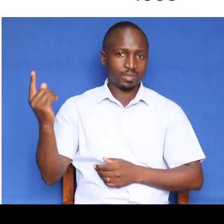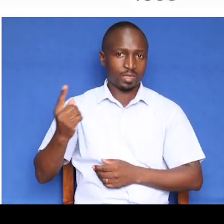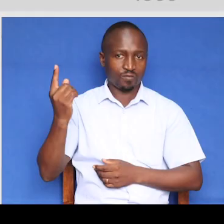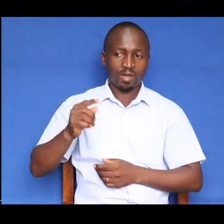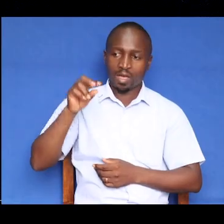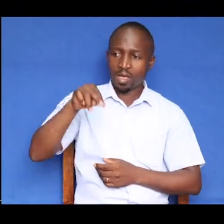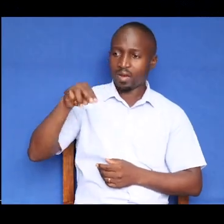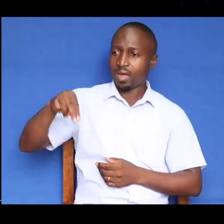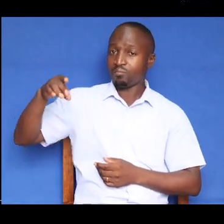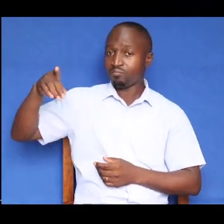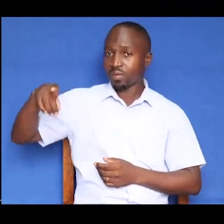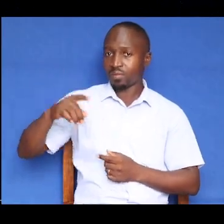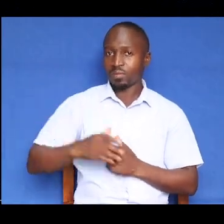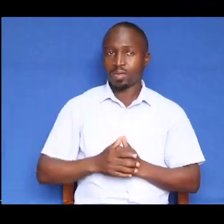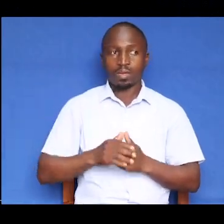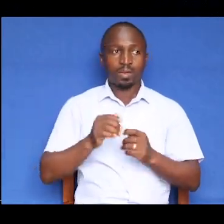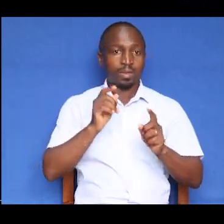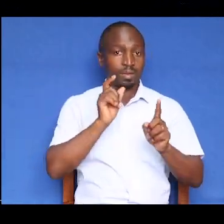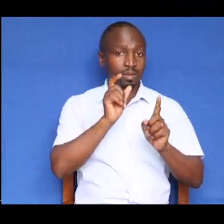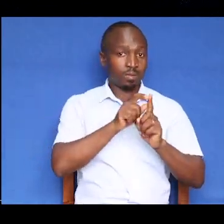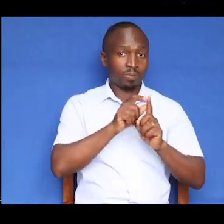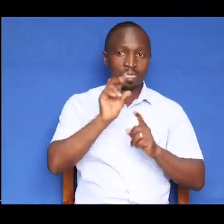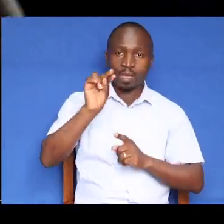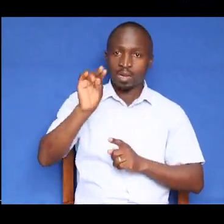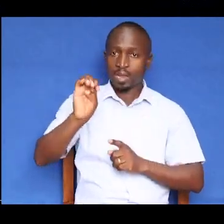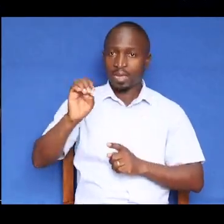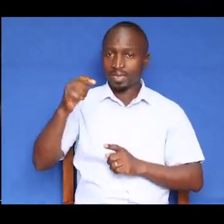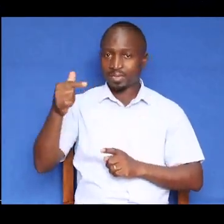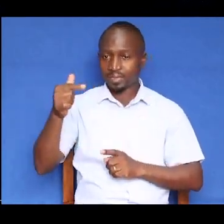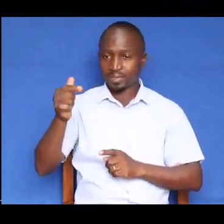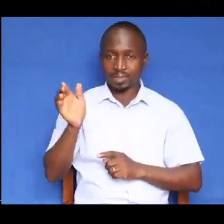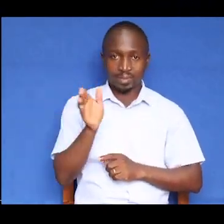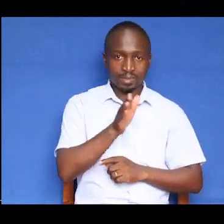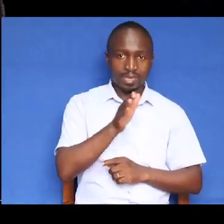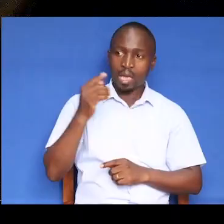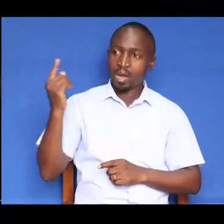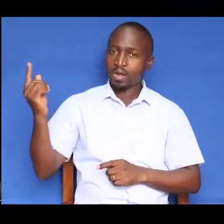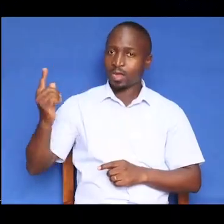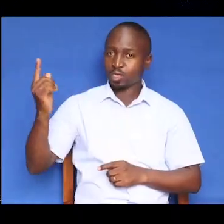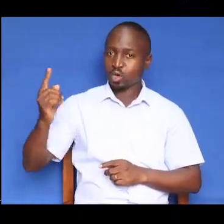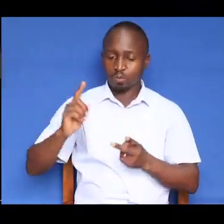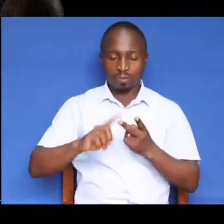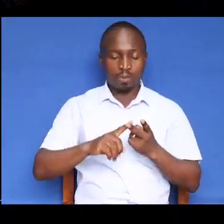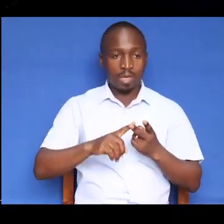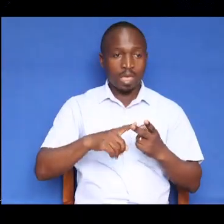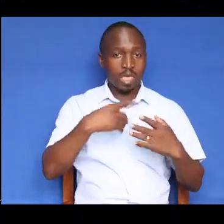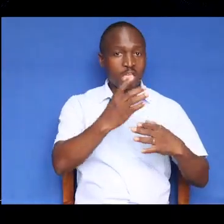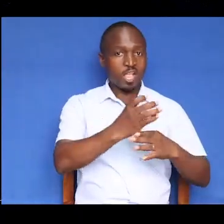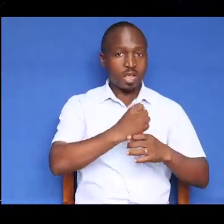income, we take gross. Gross, it means total.